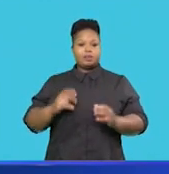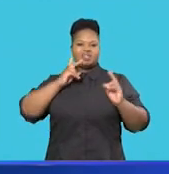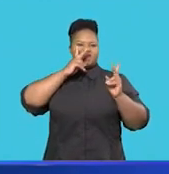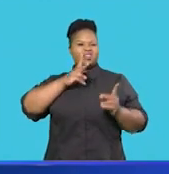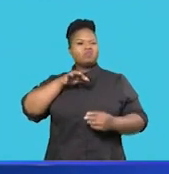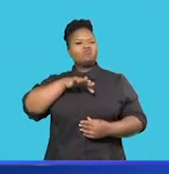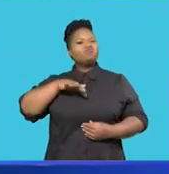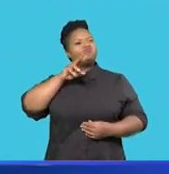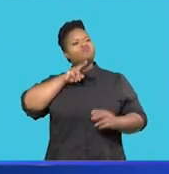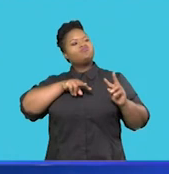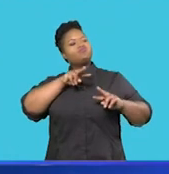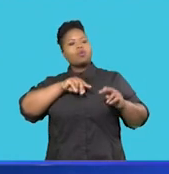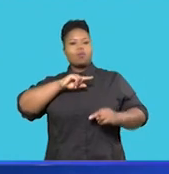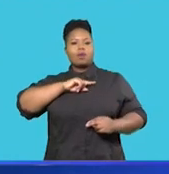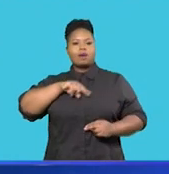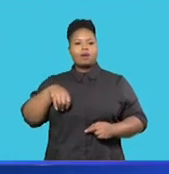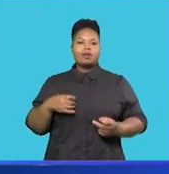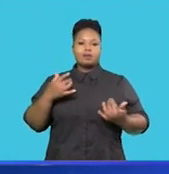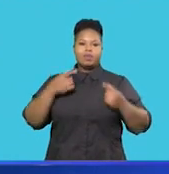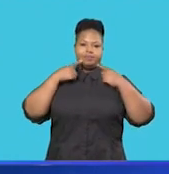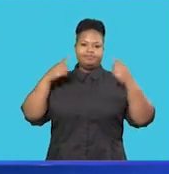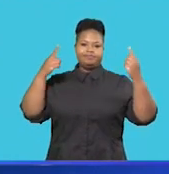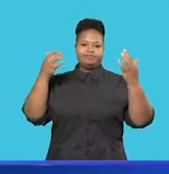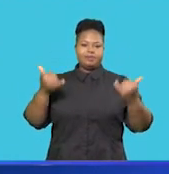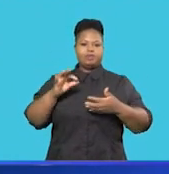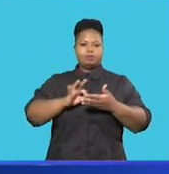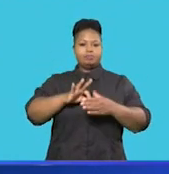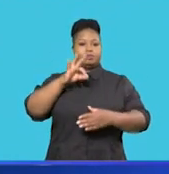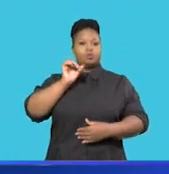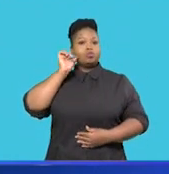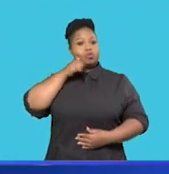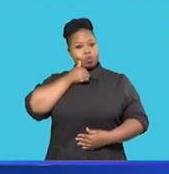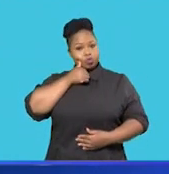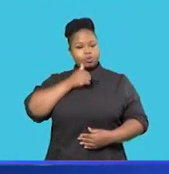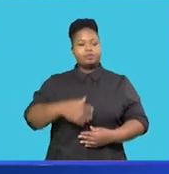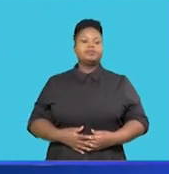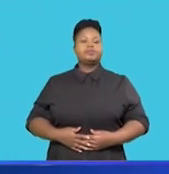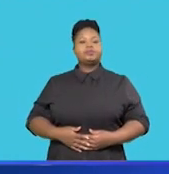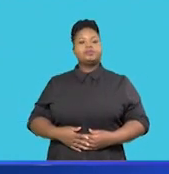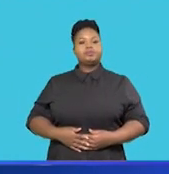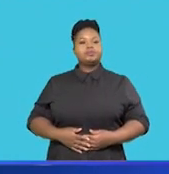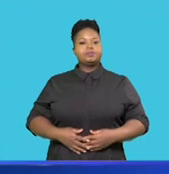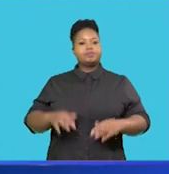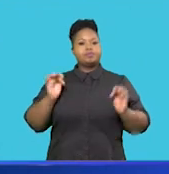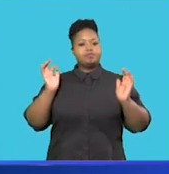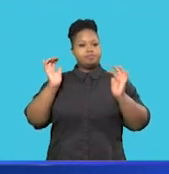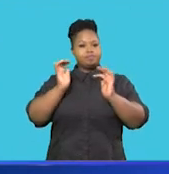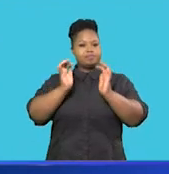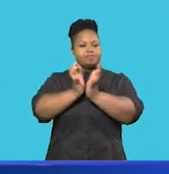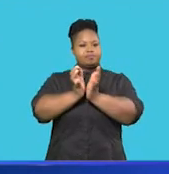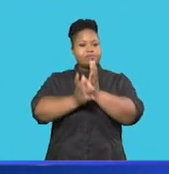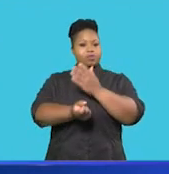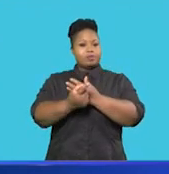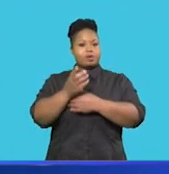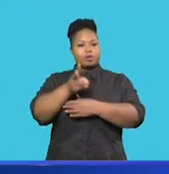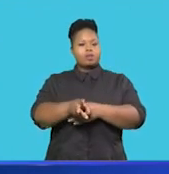moo Mokga o tlilong ho phatlallatsa moralo wa ona wa dikgetho tsatsing la hosane. Hlooho ya dikgokahano bakeng sa dikgetho mokgeng wa